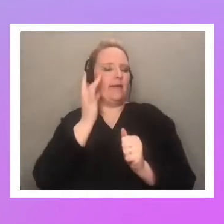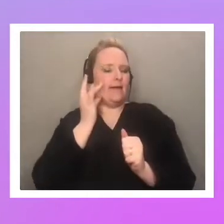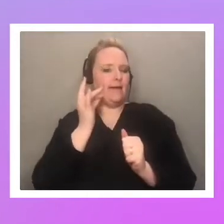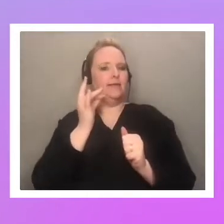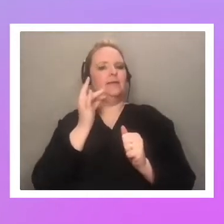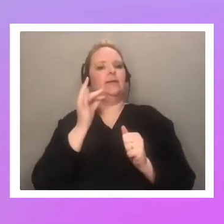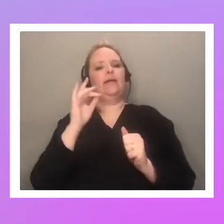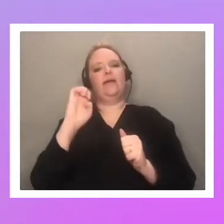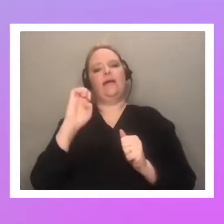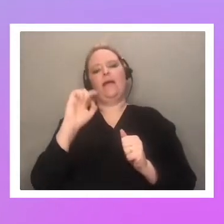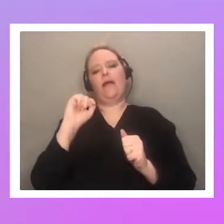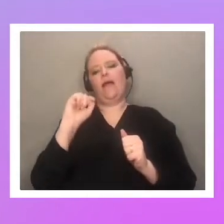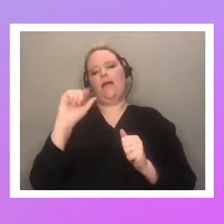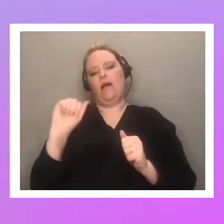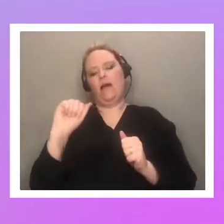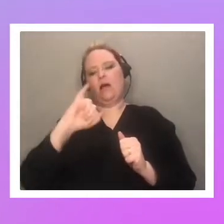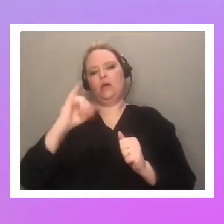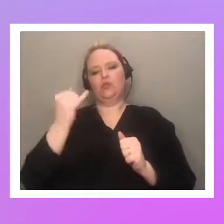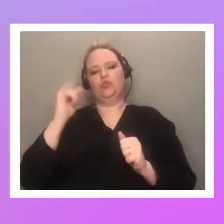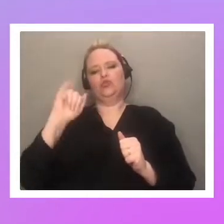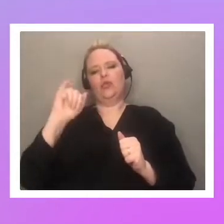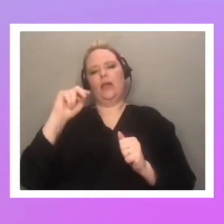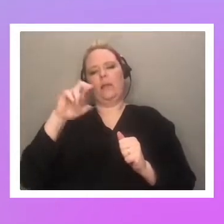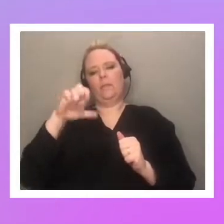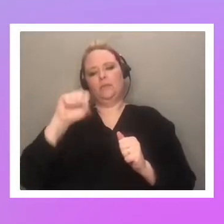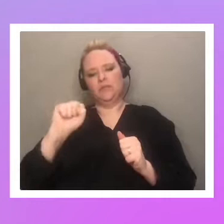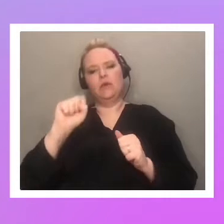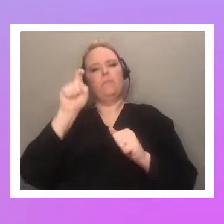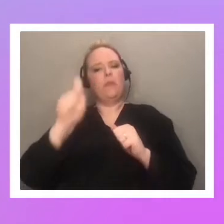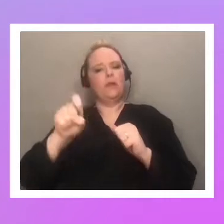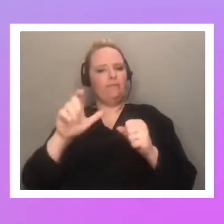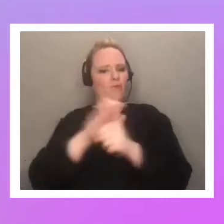Etta James. You have to say the whole thing once,